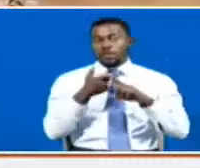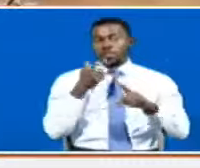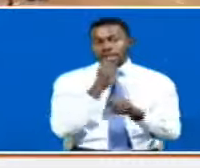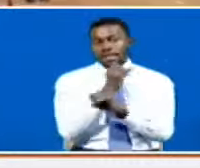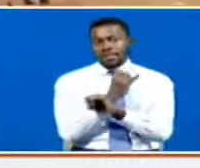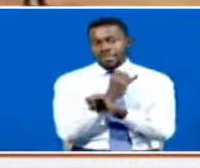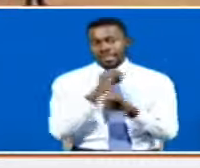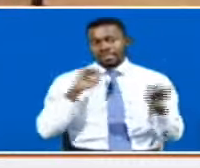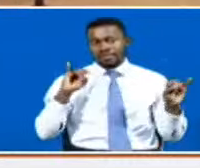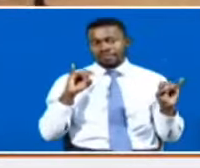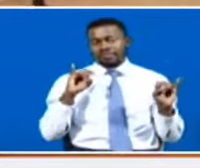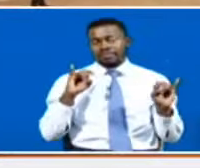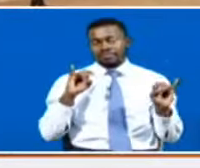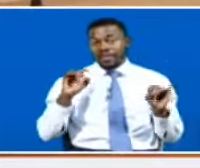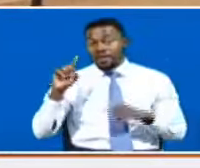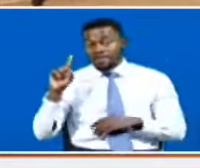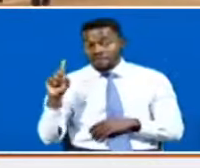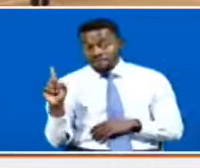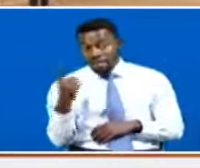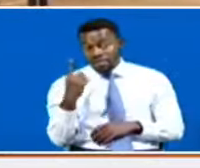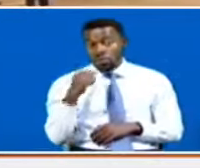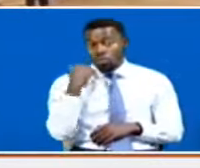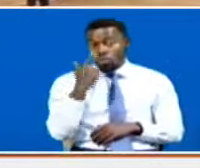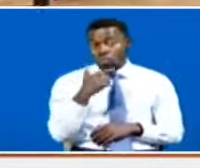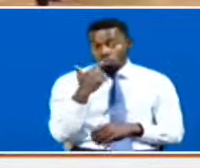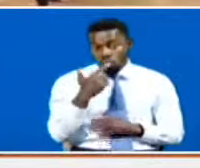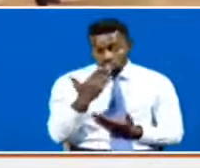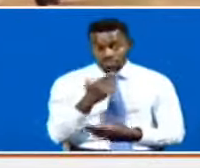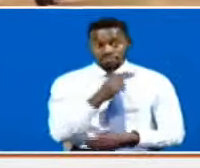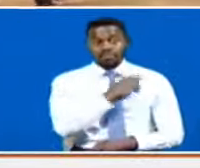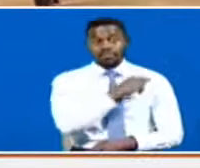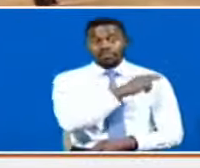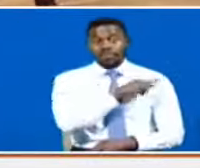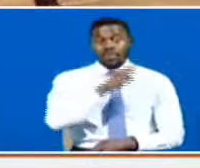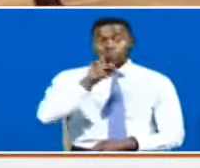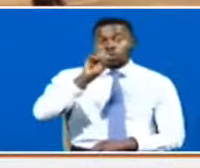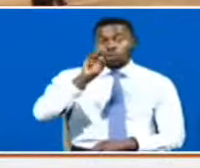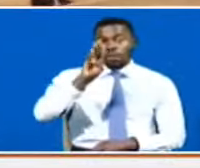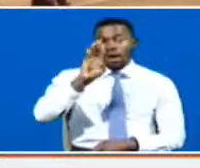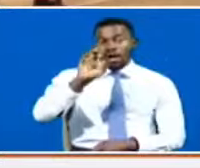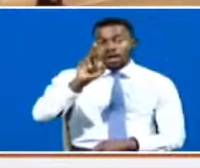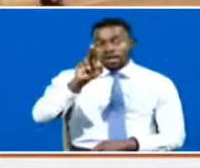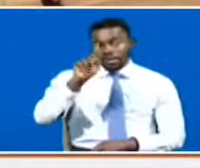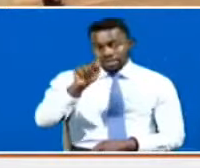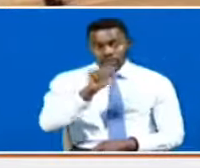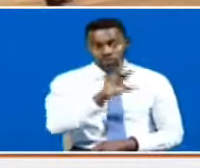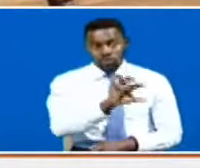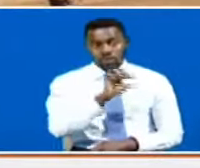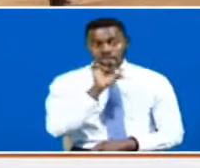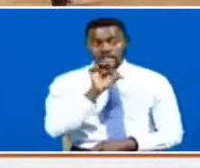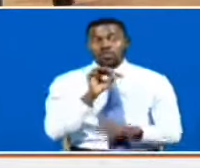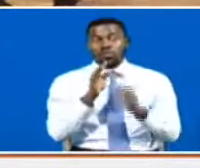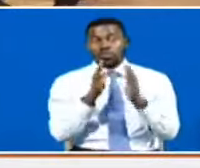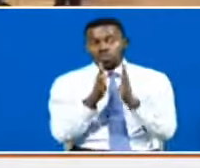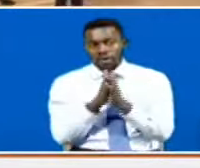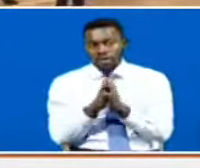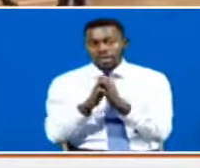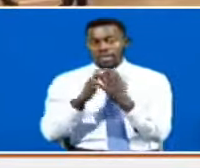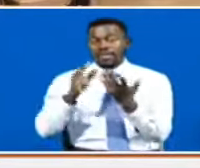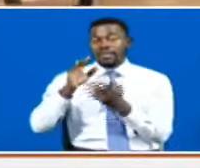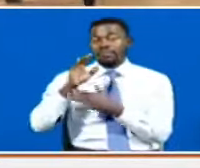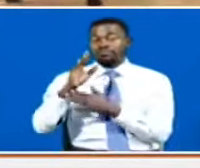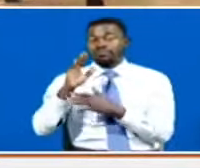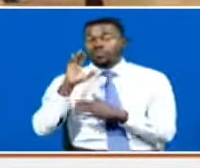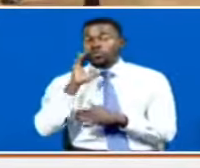independence. The first was Major General Robert Bernard Penfold, who was appointed by the founding President Jomo